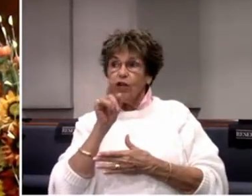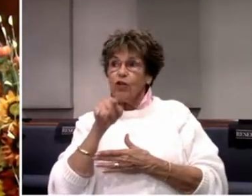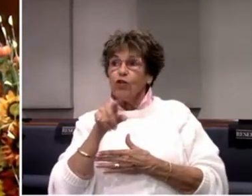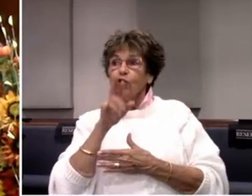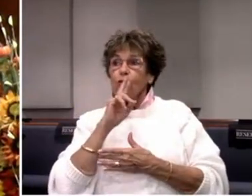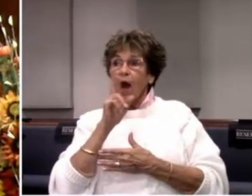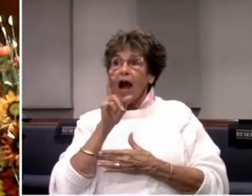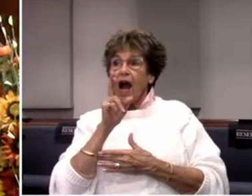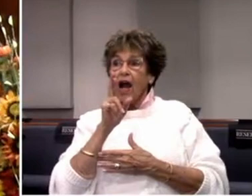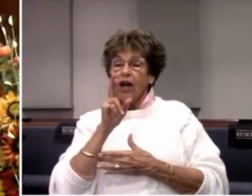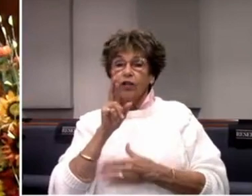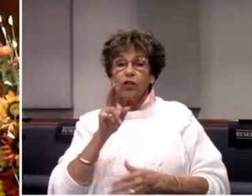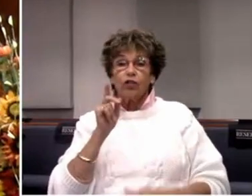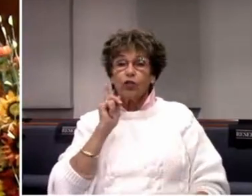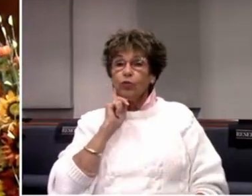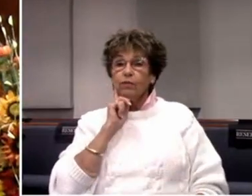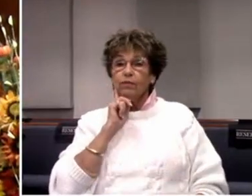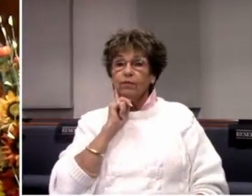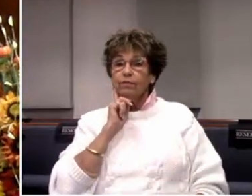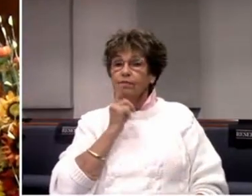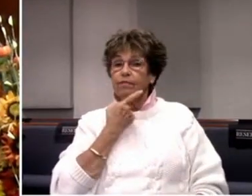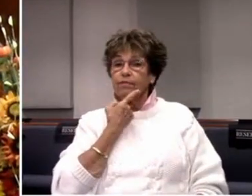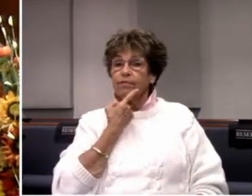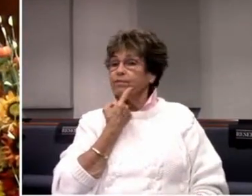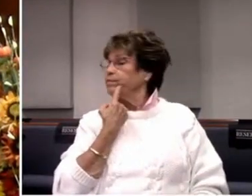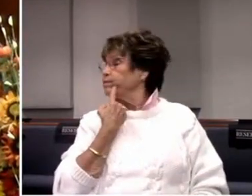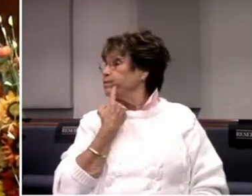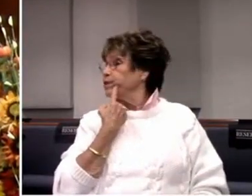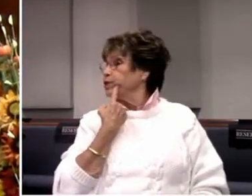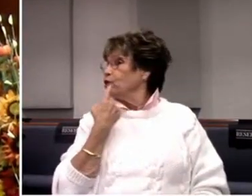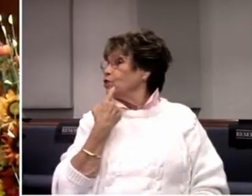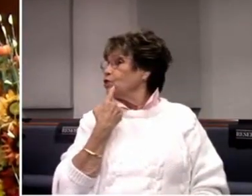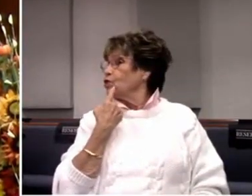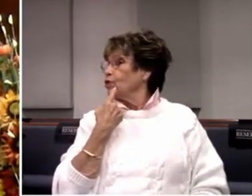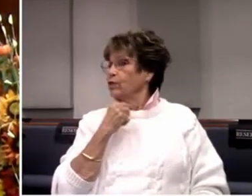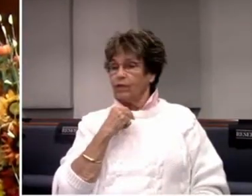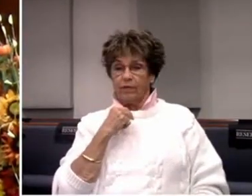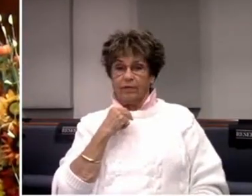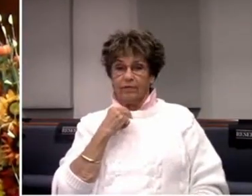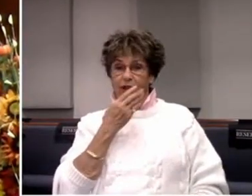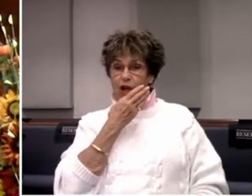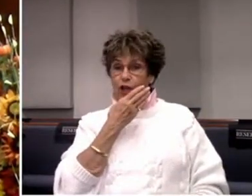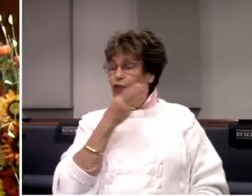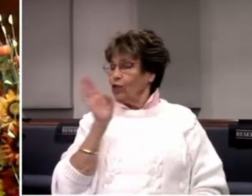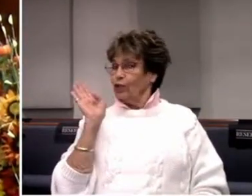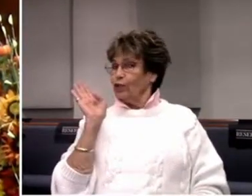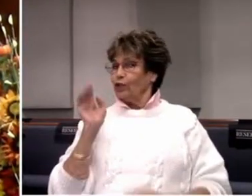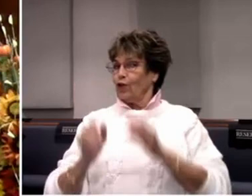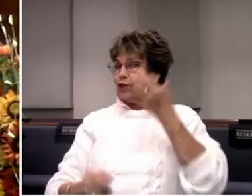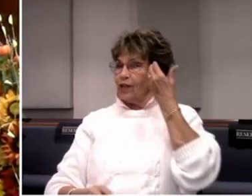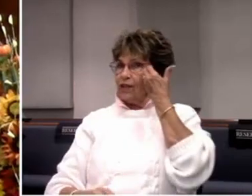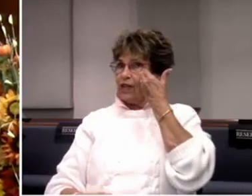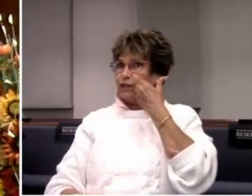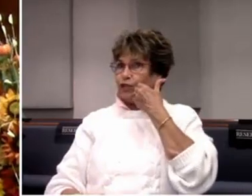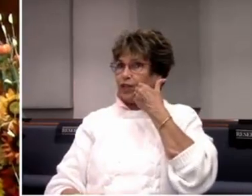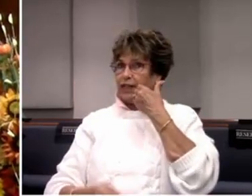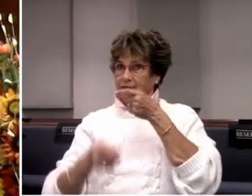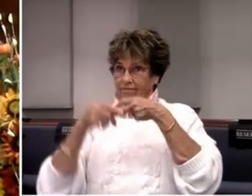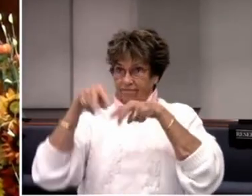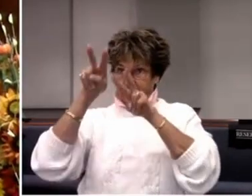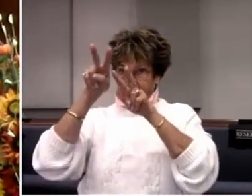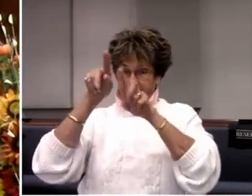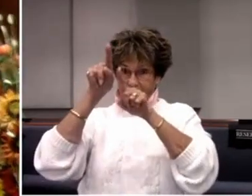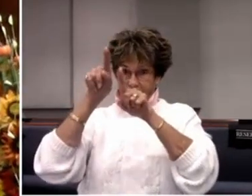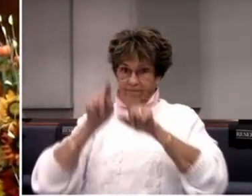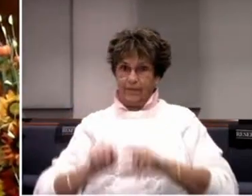are to turn the other cheek. And that's my sermon title tonight. Randy made a nice little slide. He'll have it show it to you.